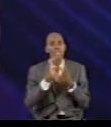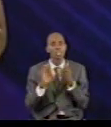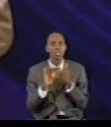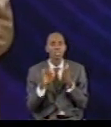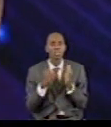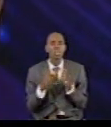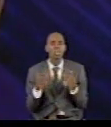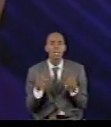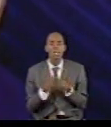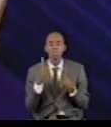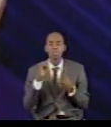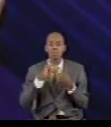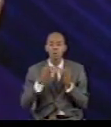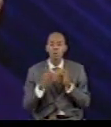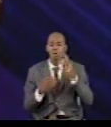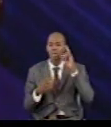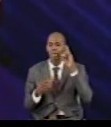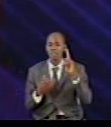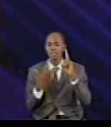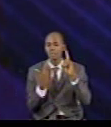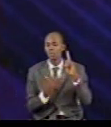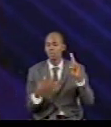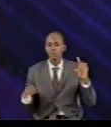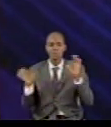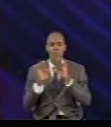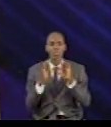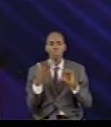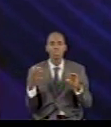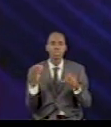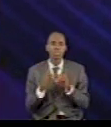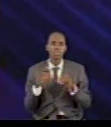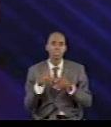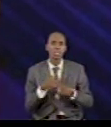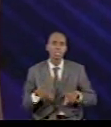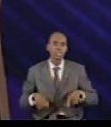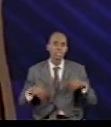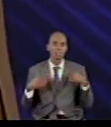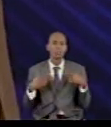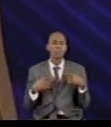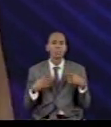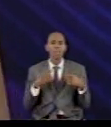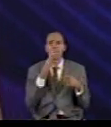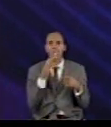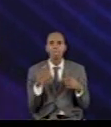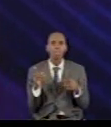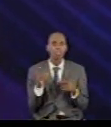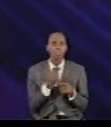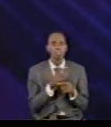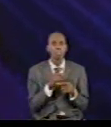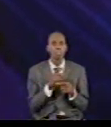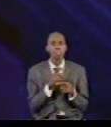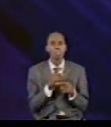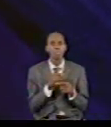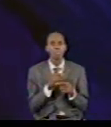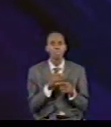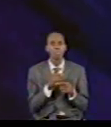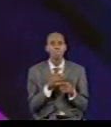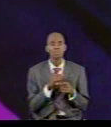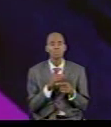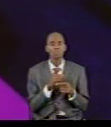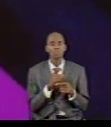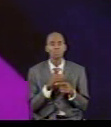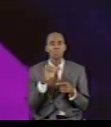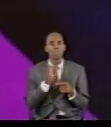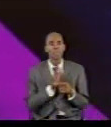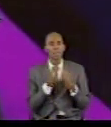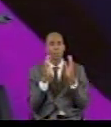of their life? Are they keeping the faith, lest our labor be in vain? I